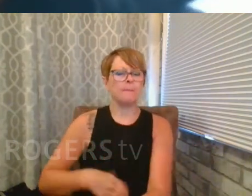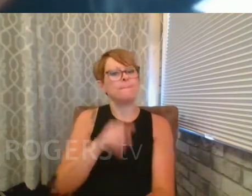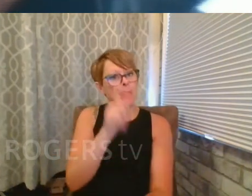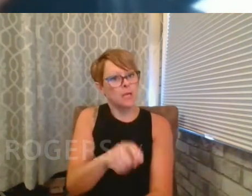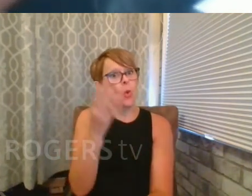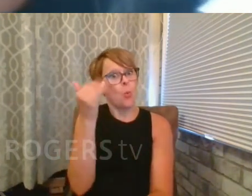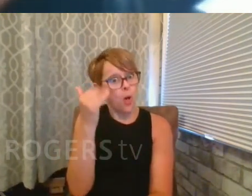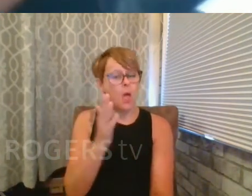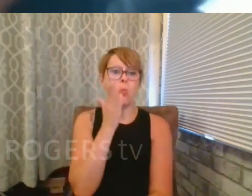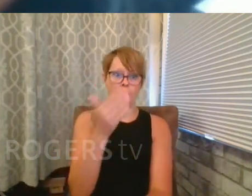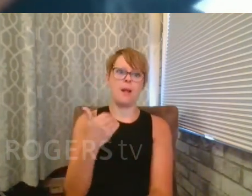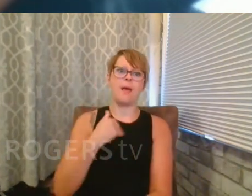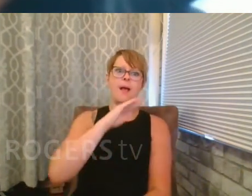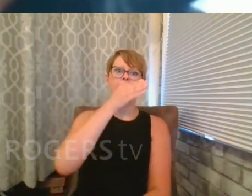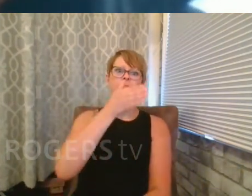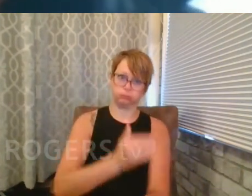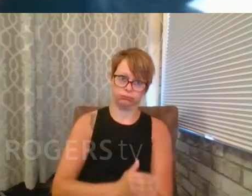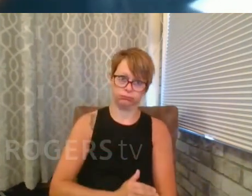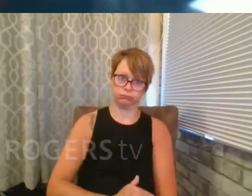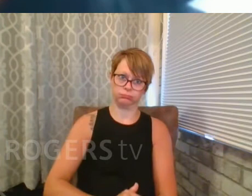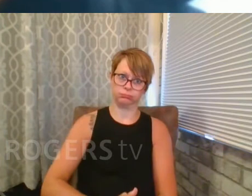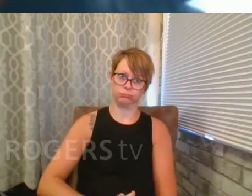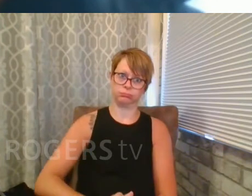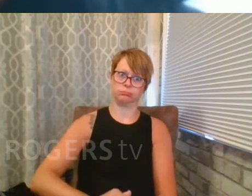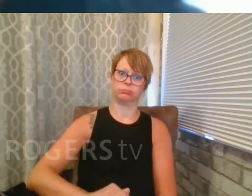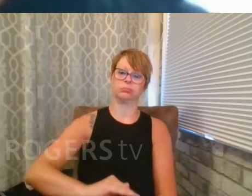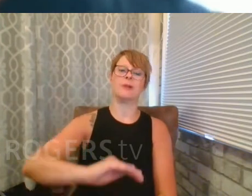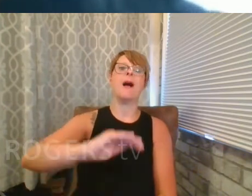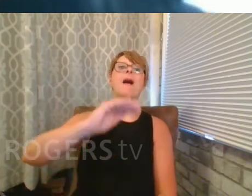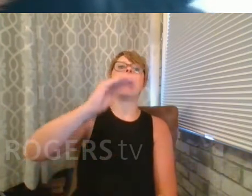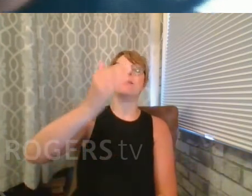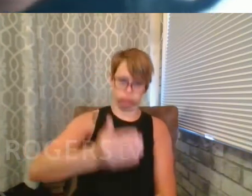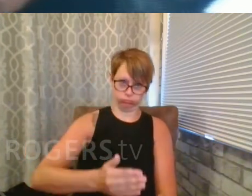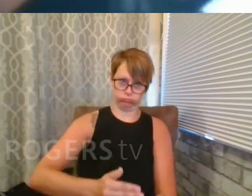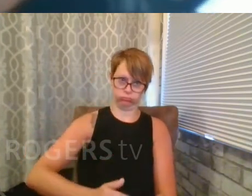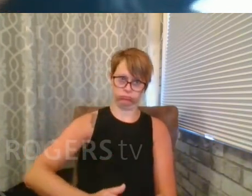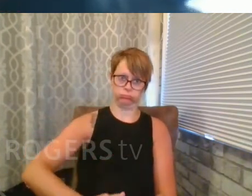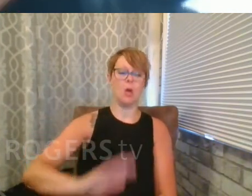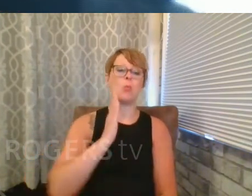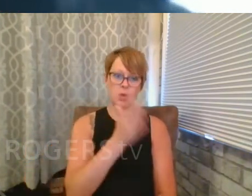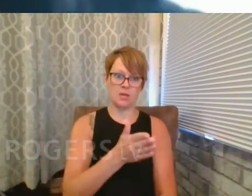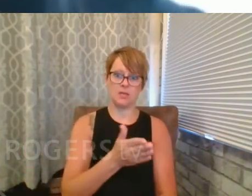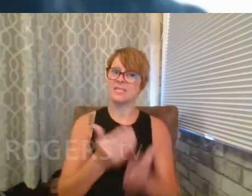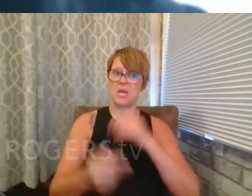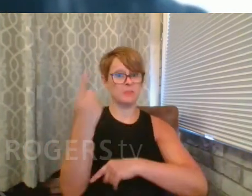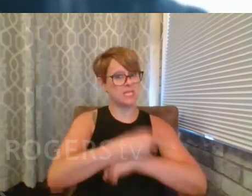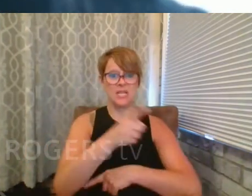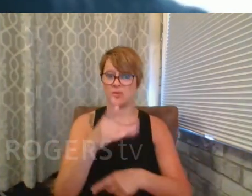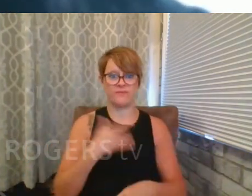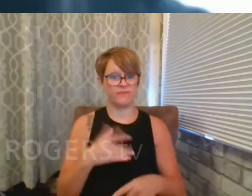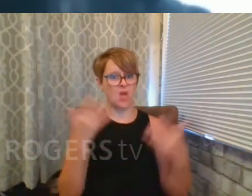downs. It will be downs at the first place, and you just leave it. Okay, I don't want to do this. I'll start another business. It doesn't work like